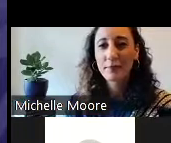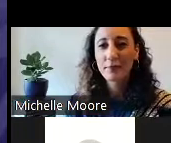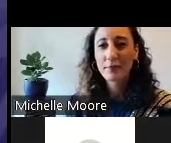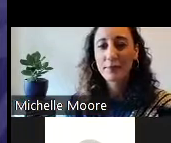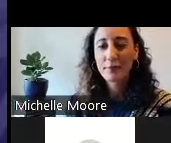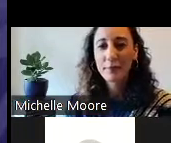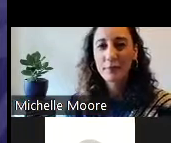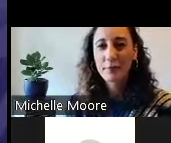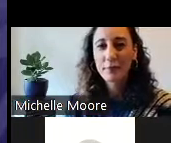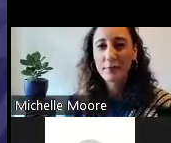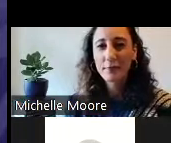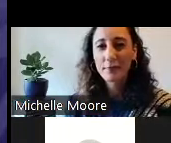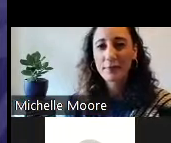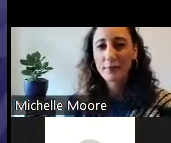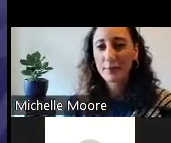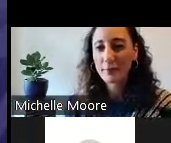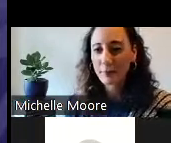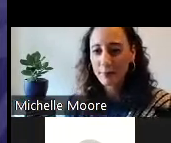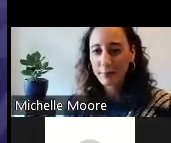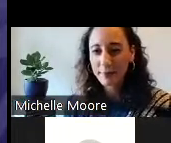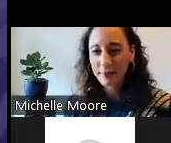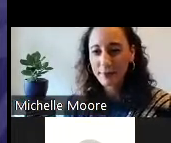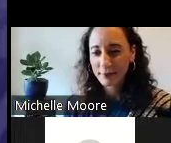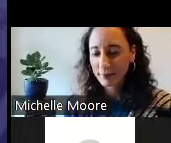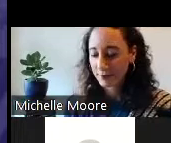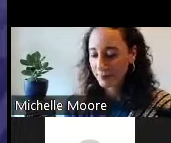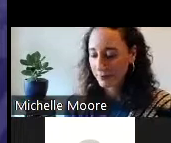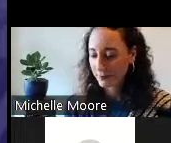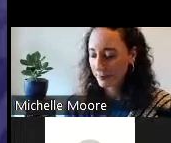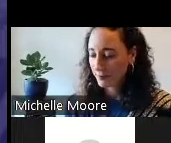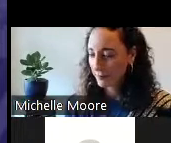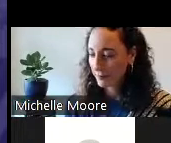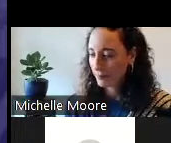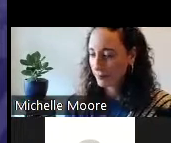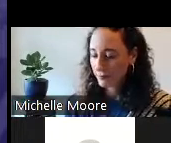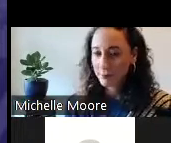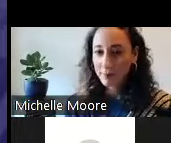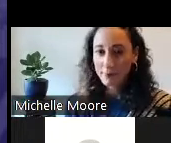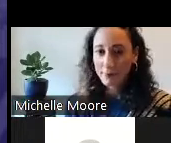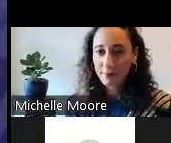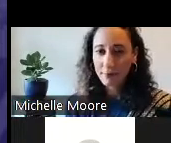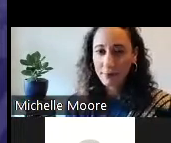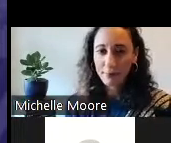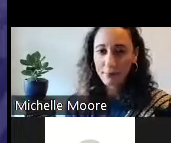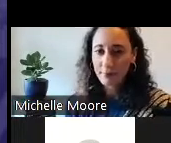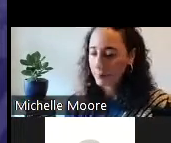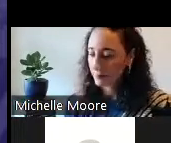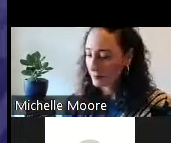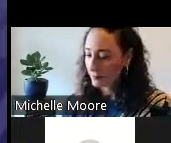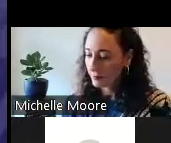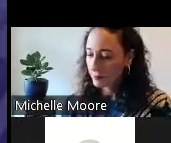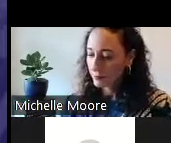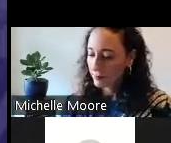Great, thanks very much, Michelle and Denzine, and I'm delighted to welcome everyone to